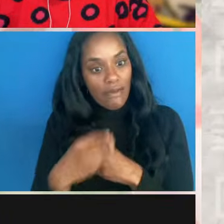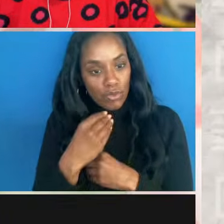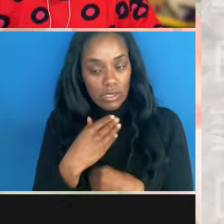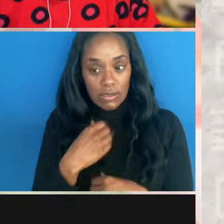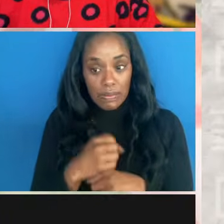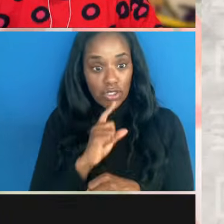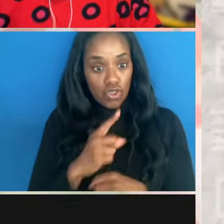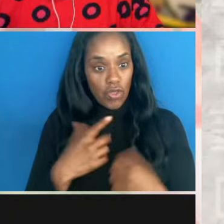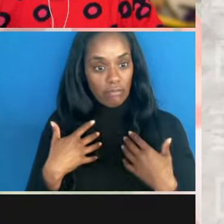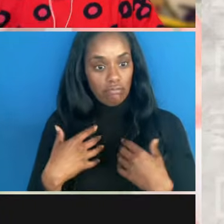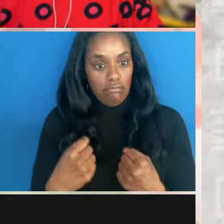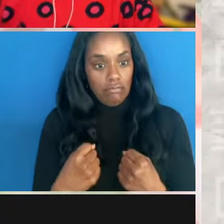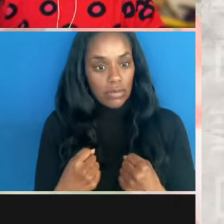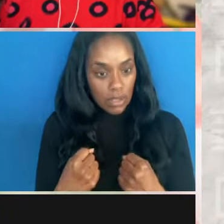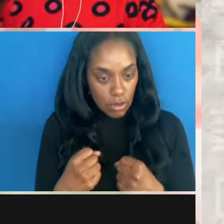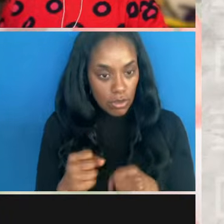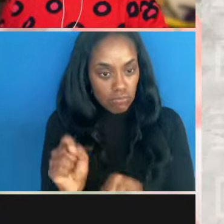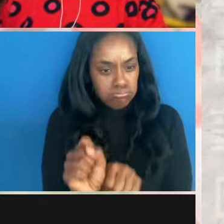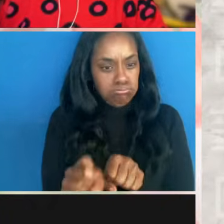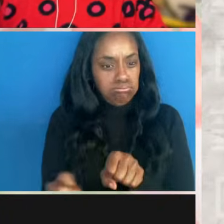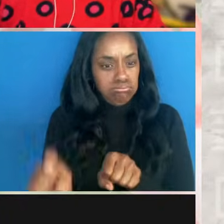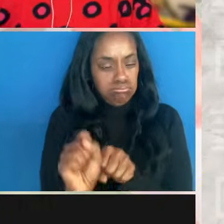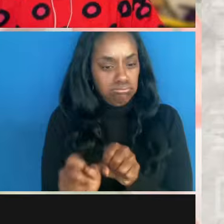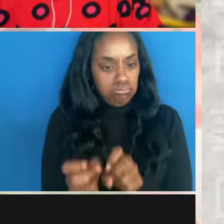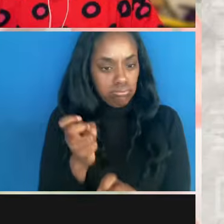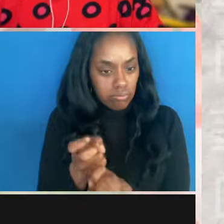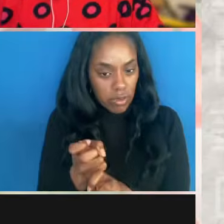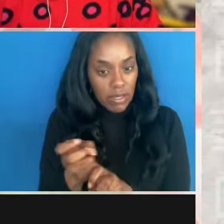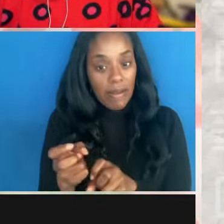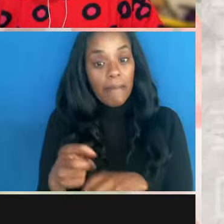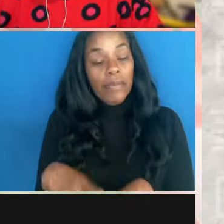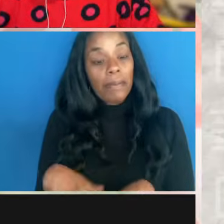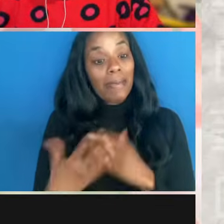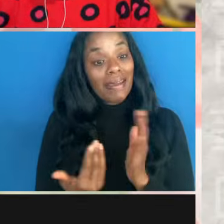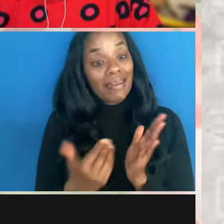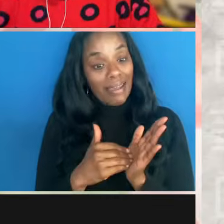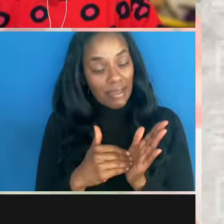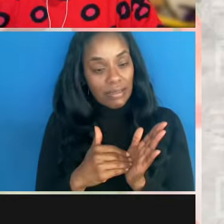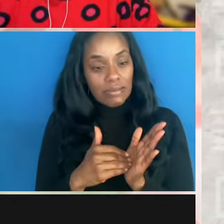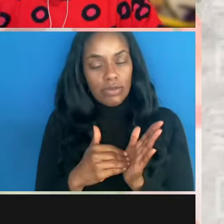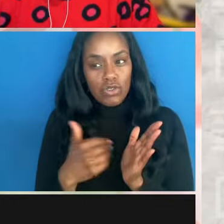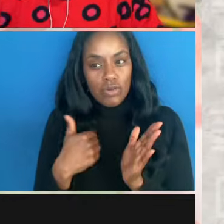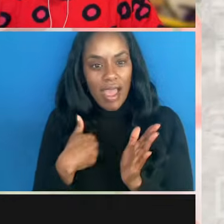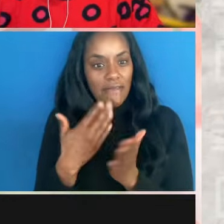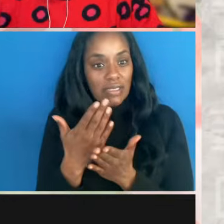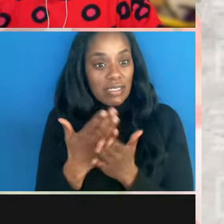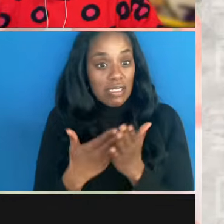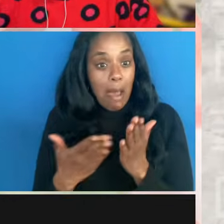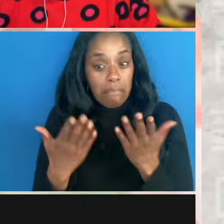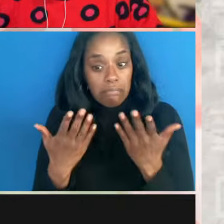nourishment they need to do the hard labor that they're doing, but also, once again, to have some autonomy over the food that they're